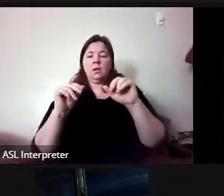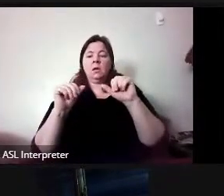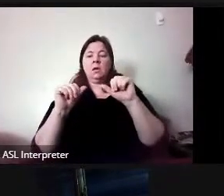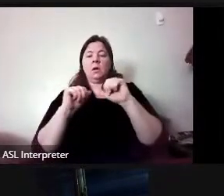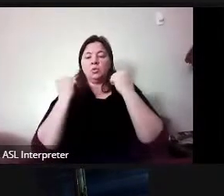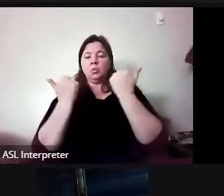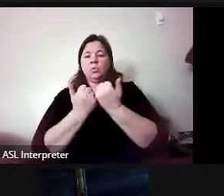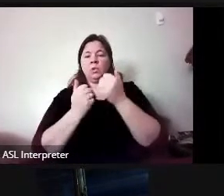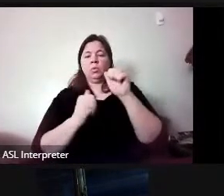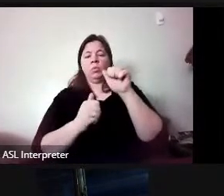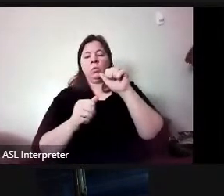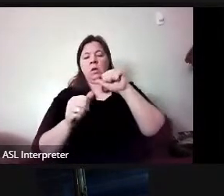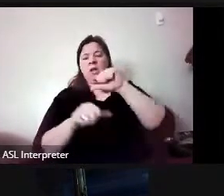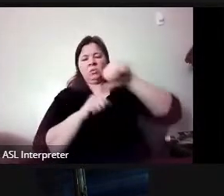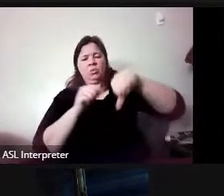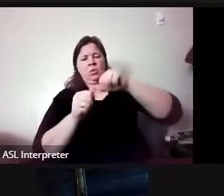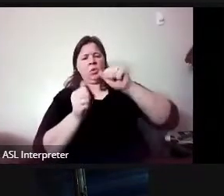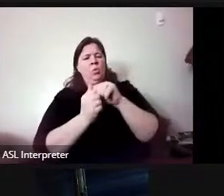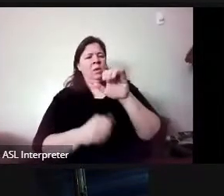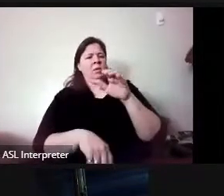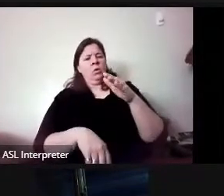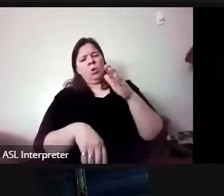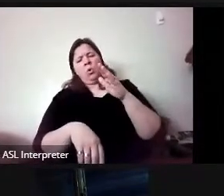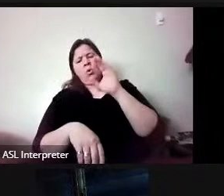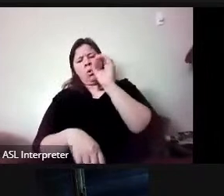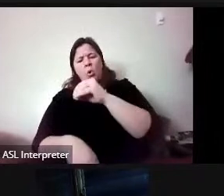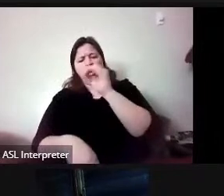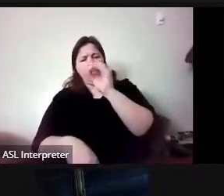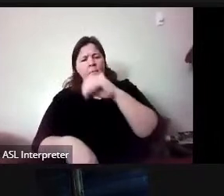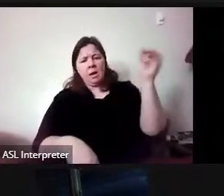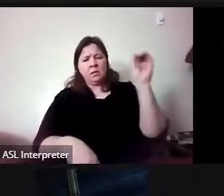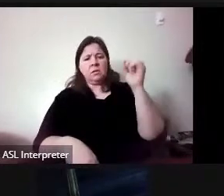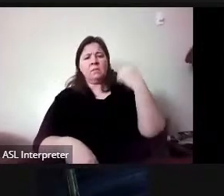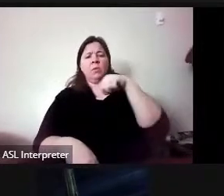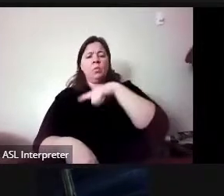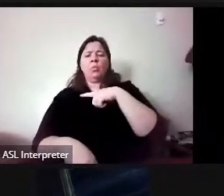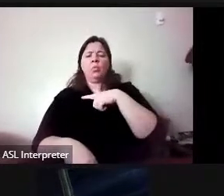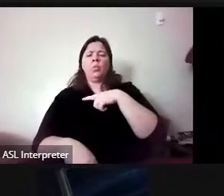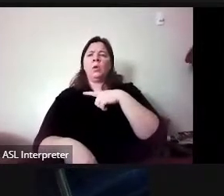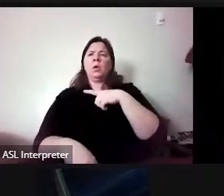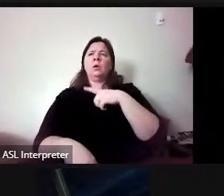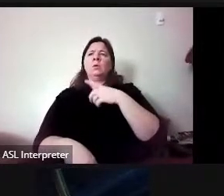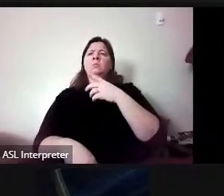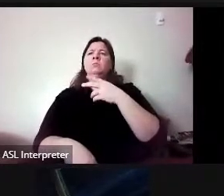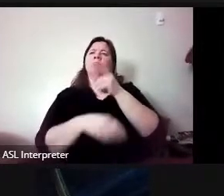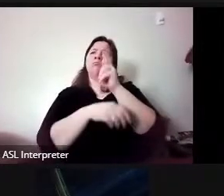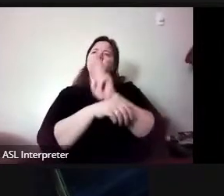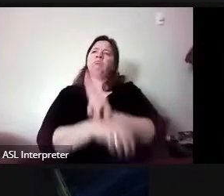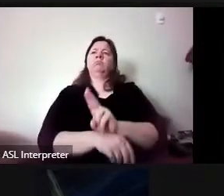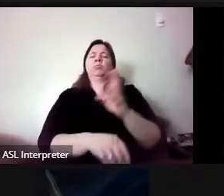associating Onpassive with what we have been accustomed to before, because